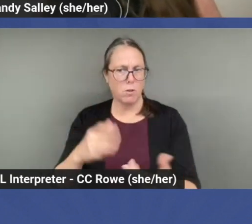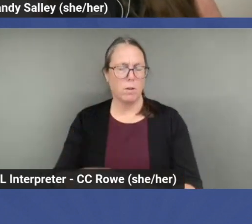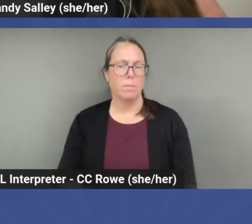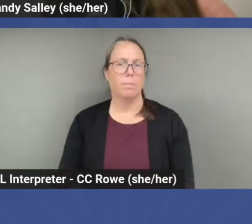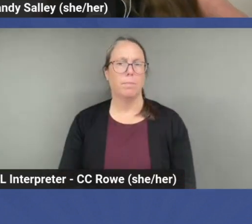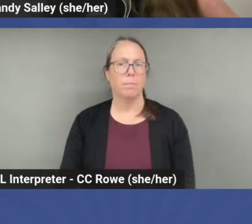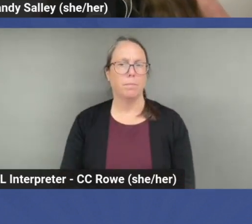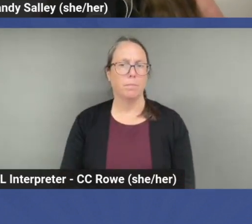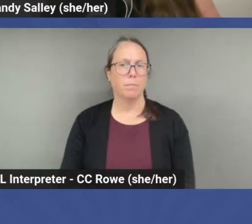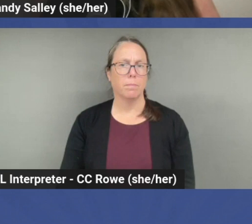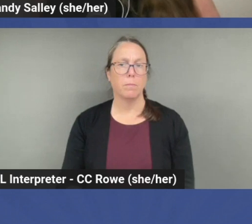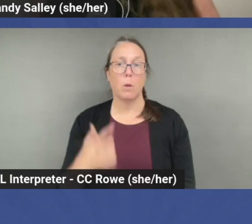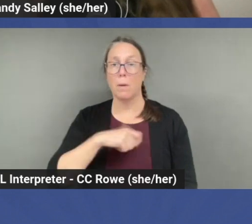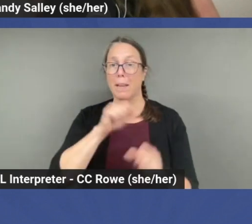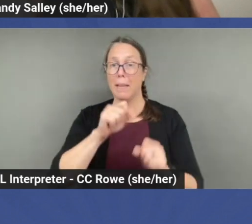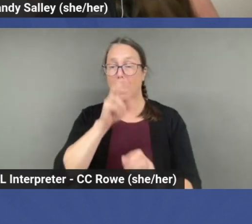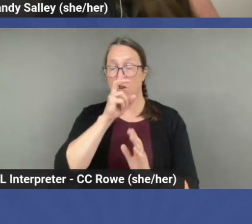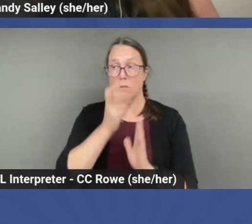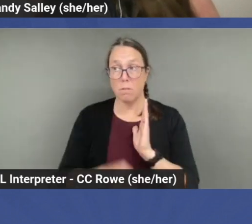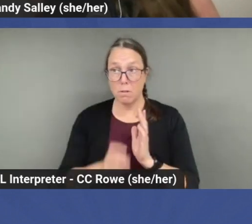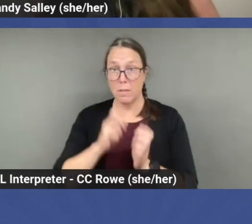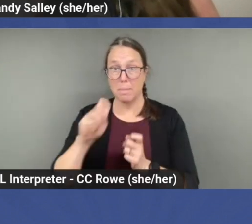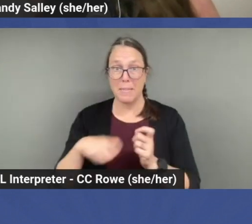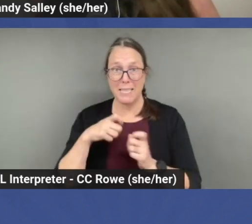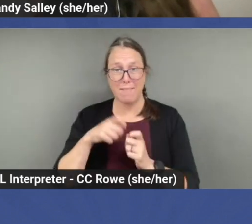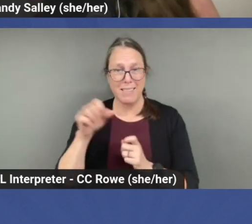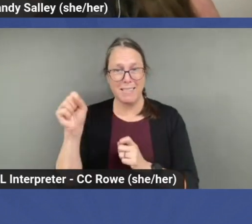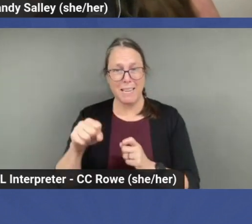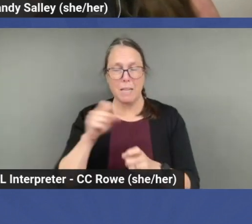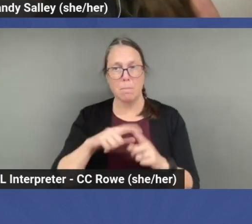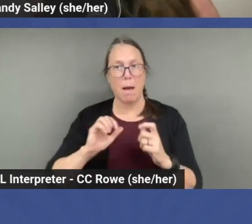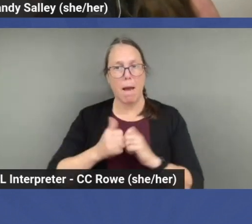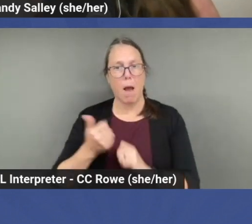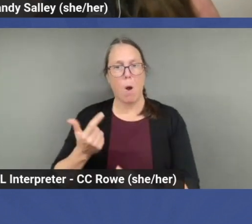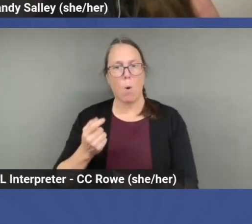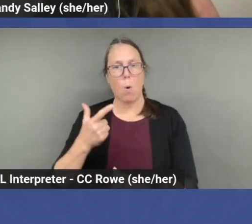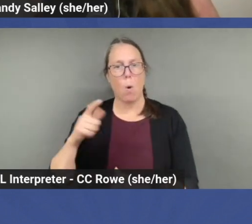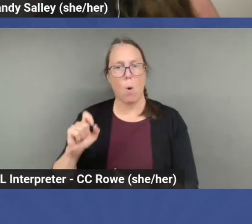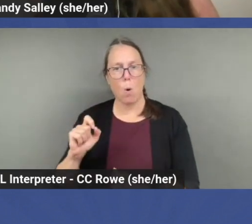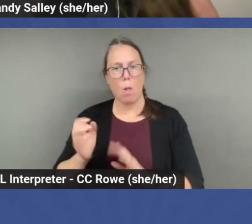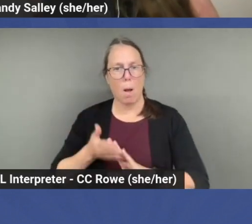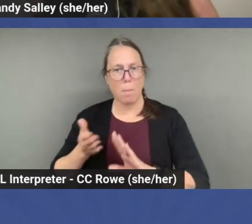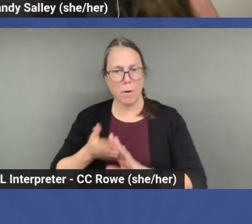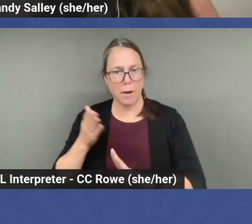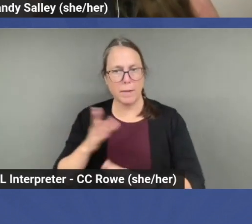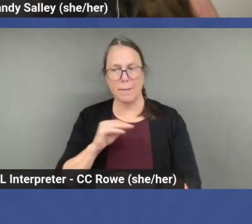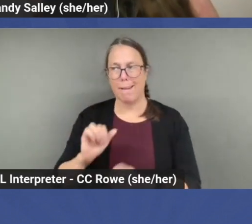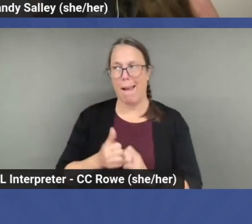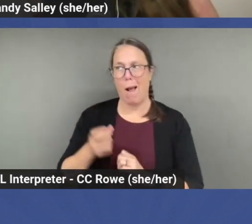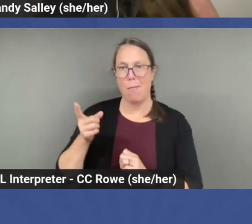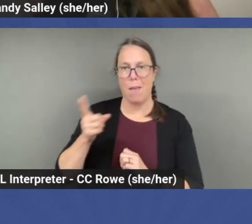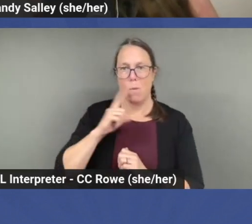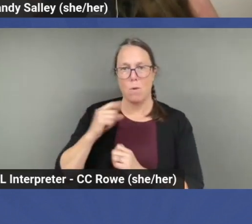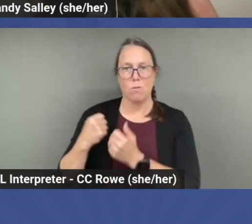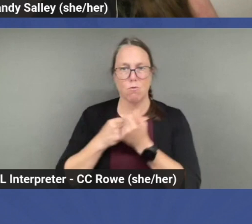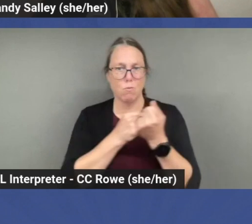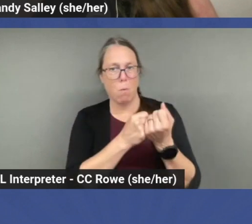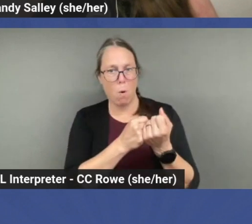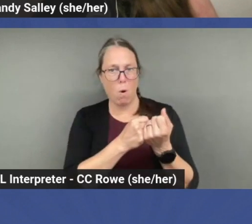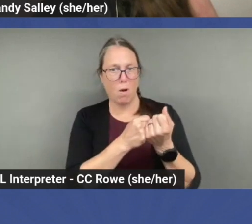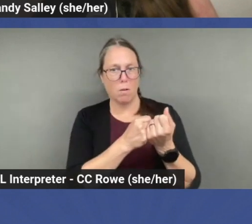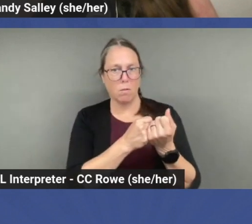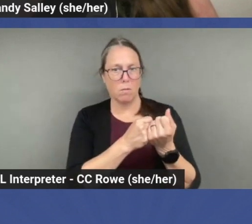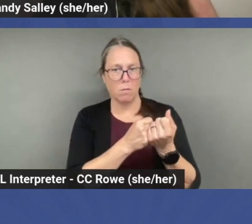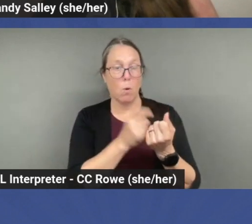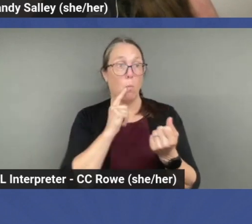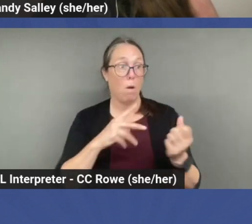And I mean, we can get into more specifics, but the way that Google, for example, operates and how they would support and keep taking money